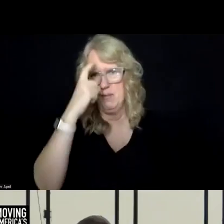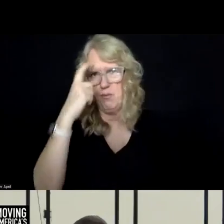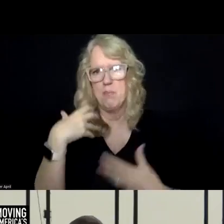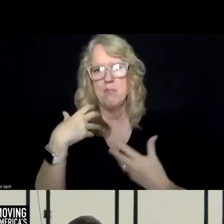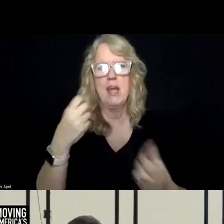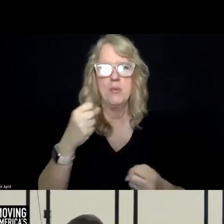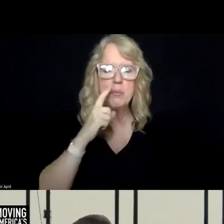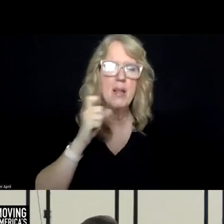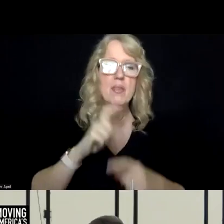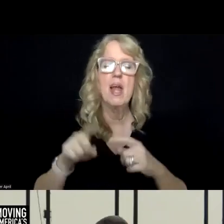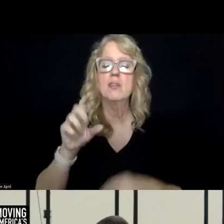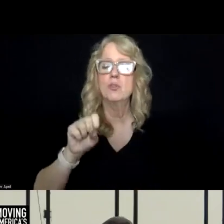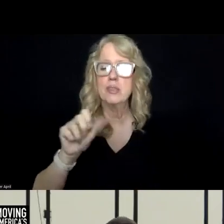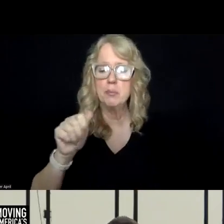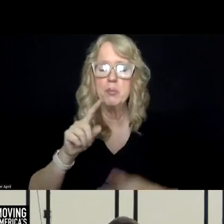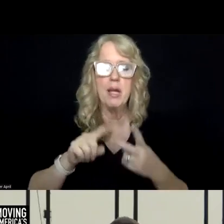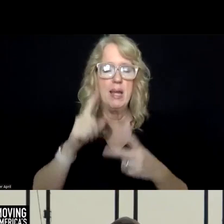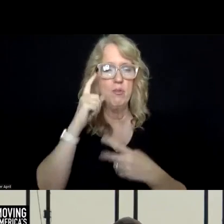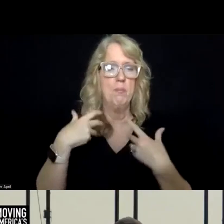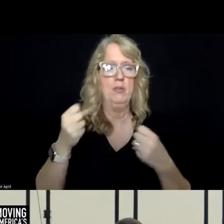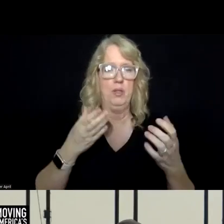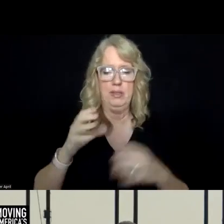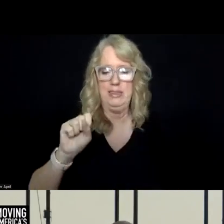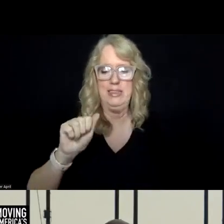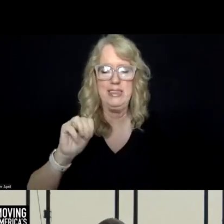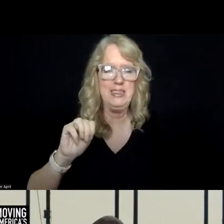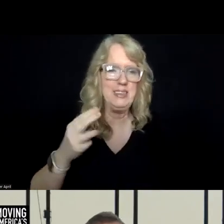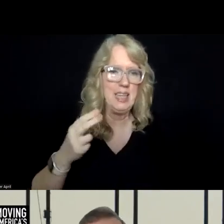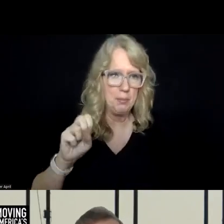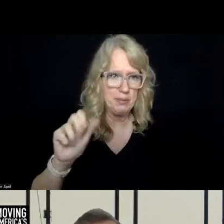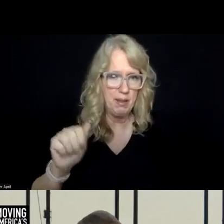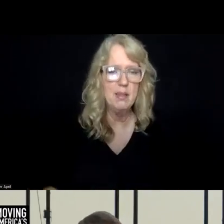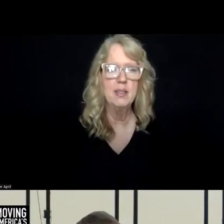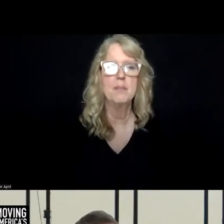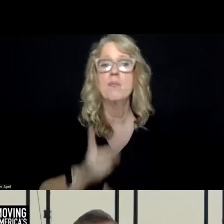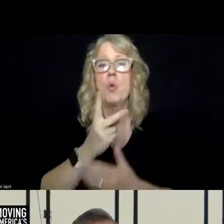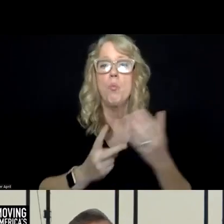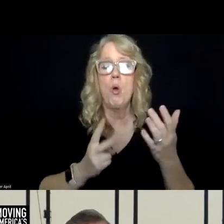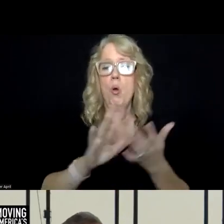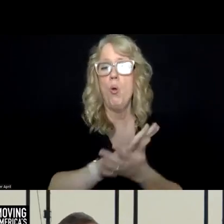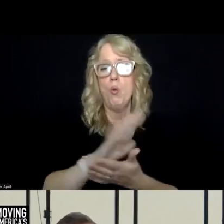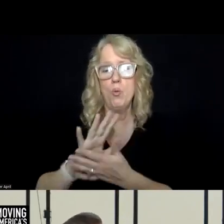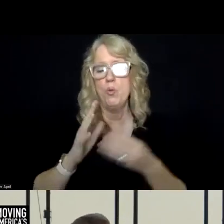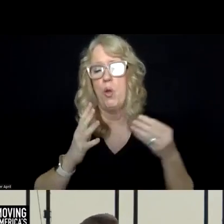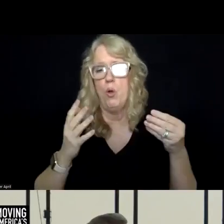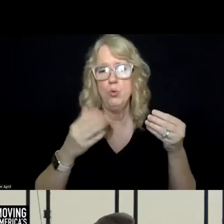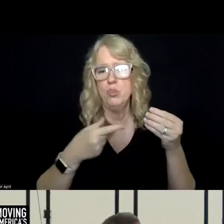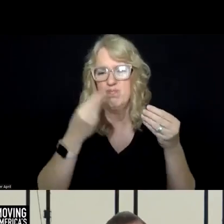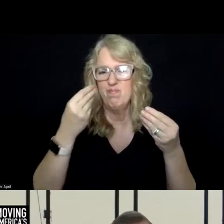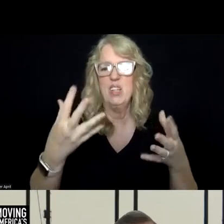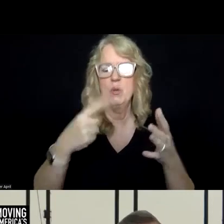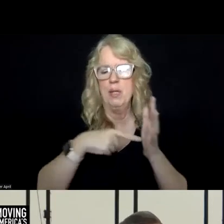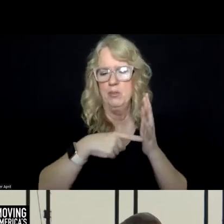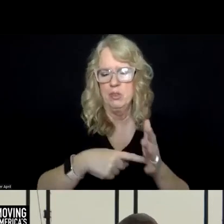brief from Substance Use and Mental Health Services, SAMHSA, as everyone knows. And both documents offer crucial insight and guidelines that